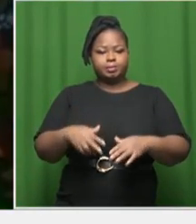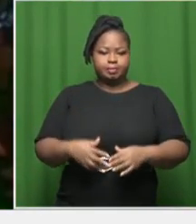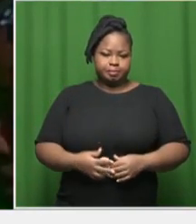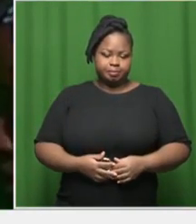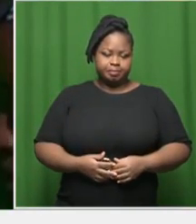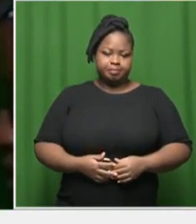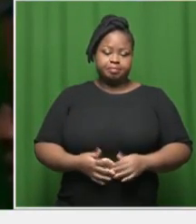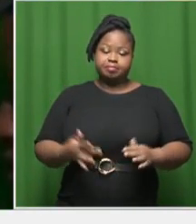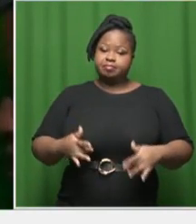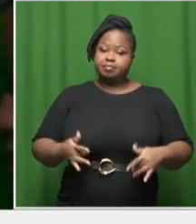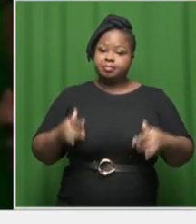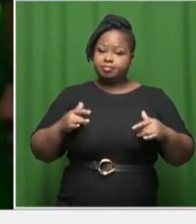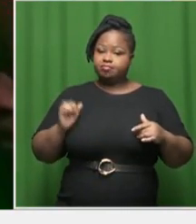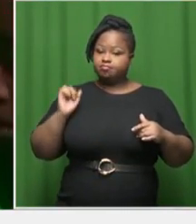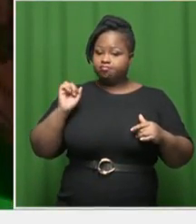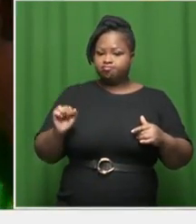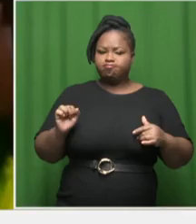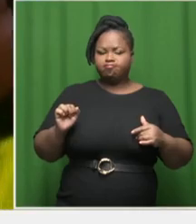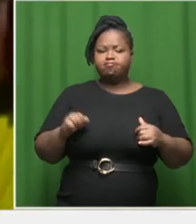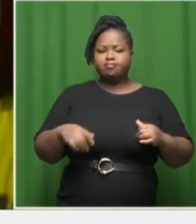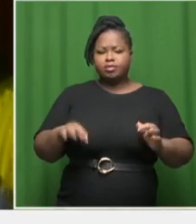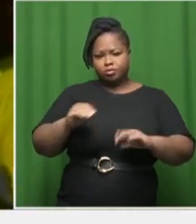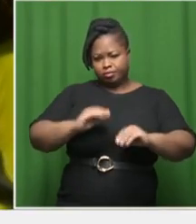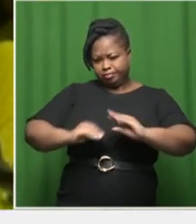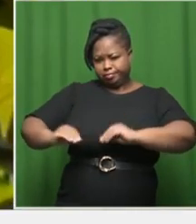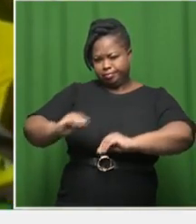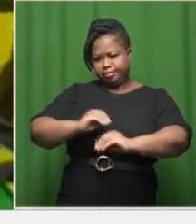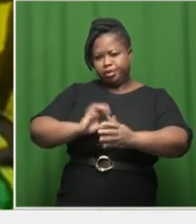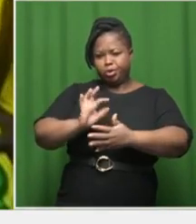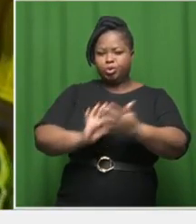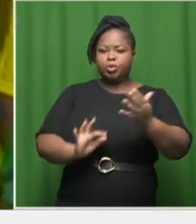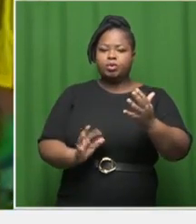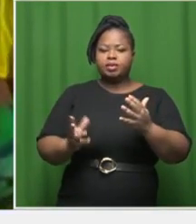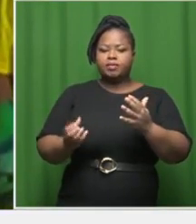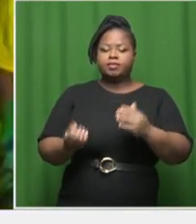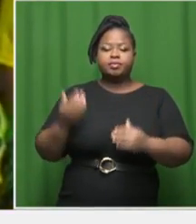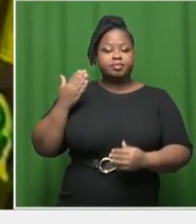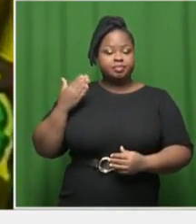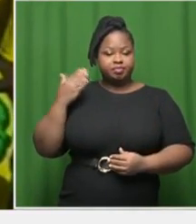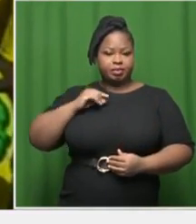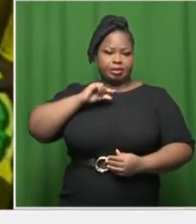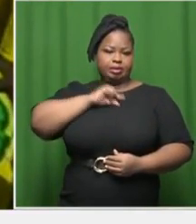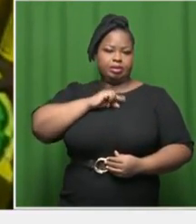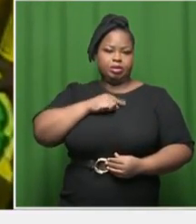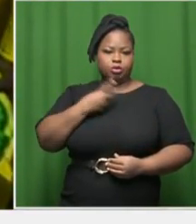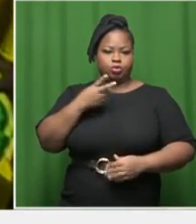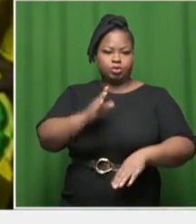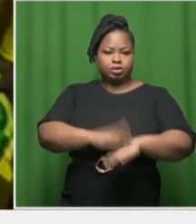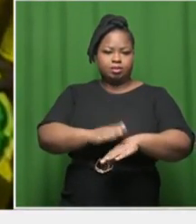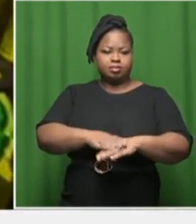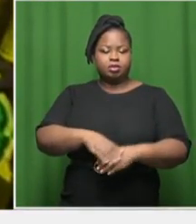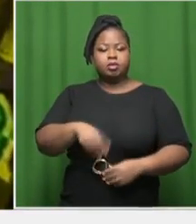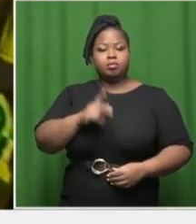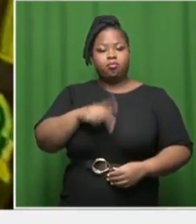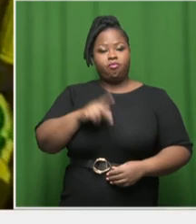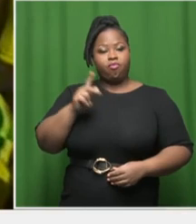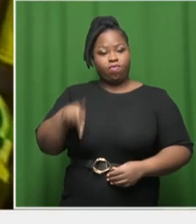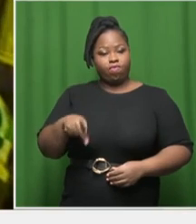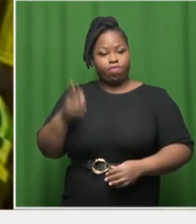2018. Her life was not without controversy. She was found guilty twice by the public protector